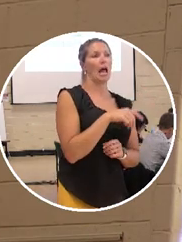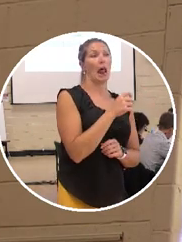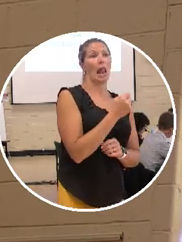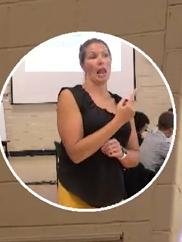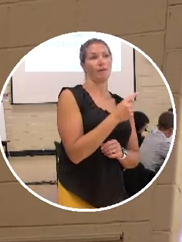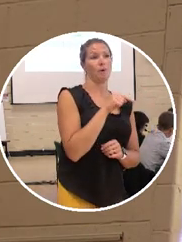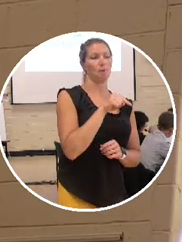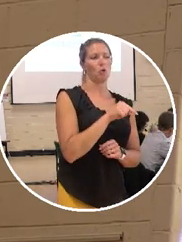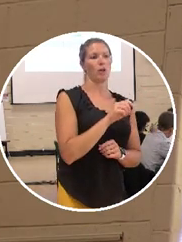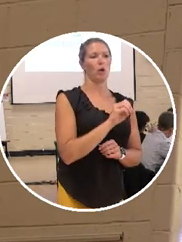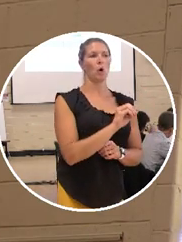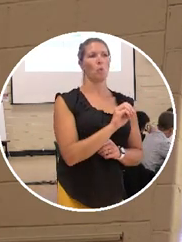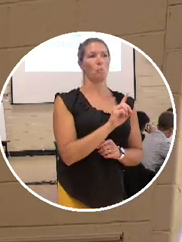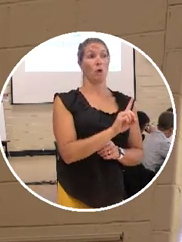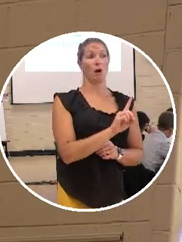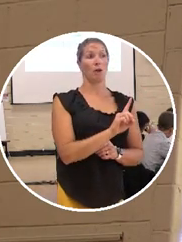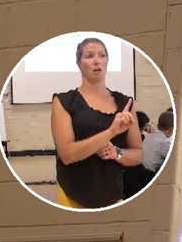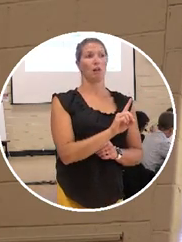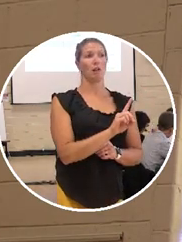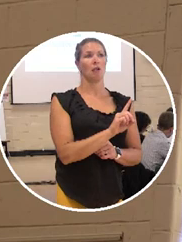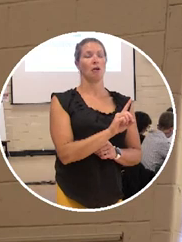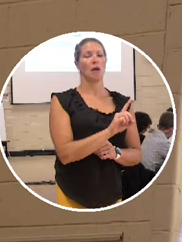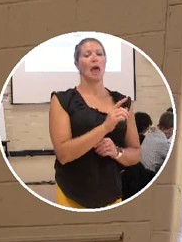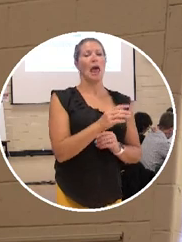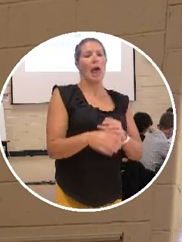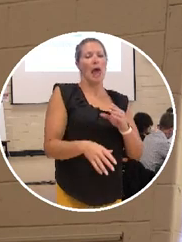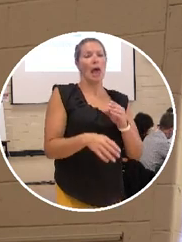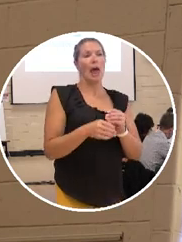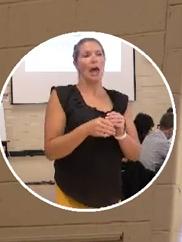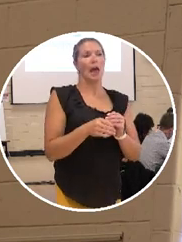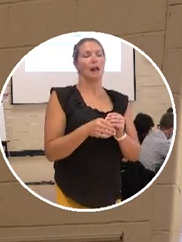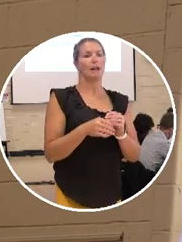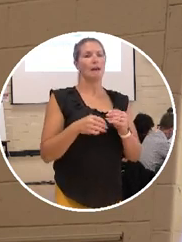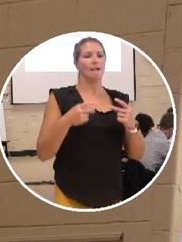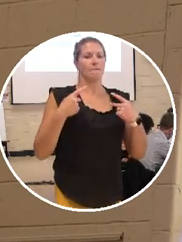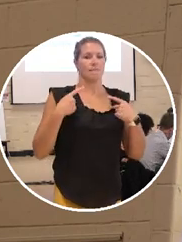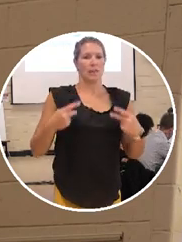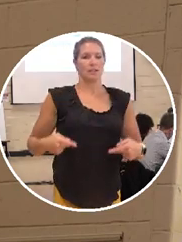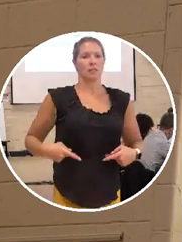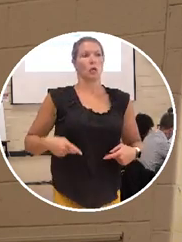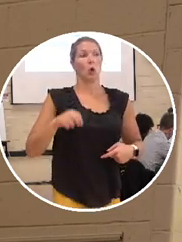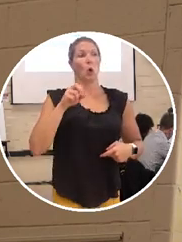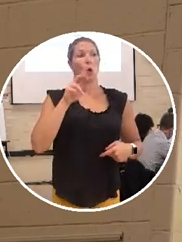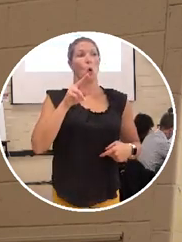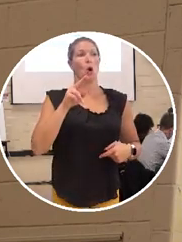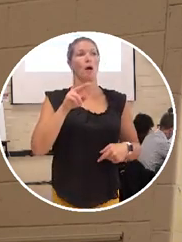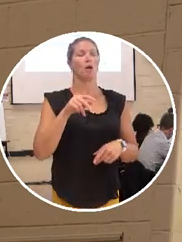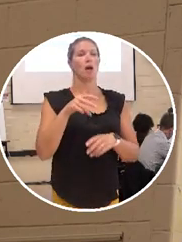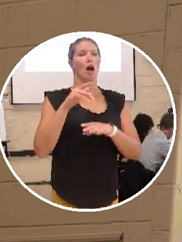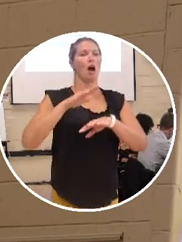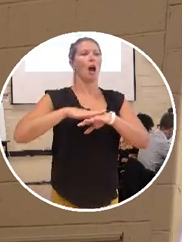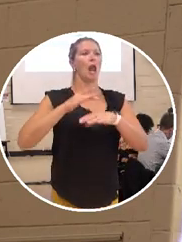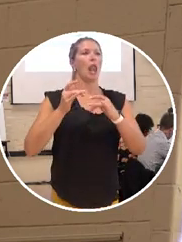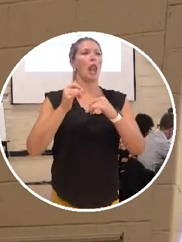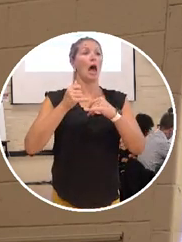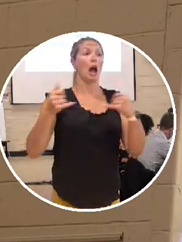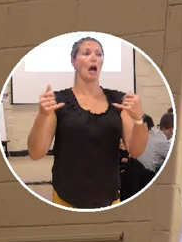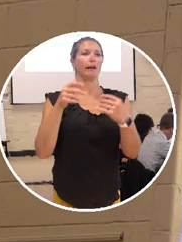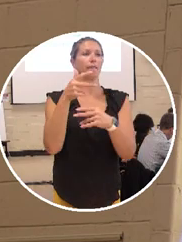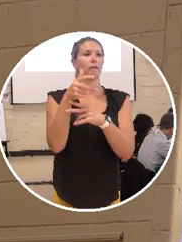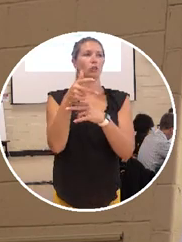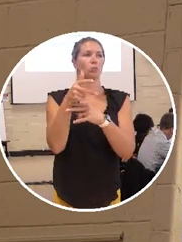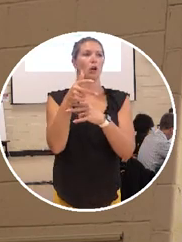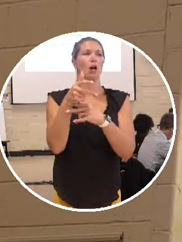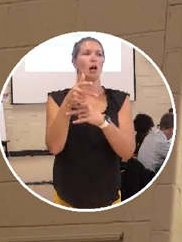11.01, at a physical or virtual location, so that it reads, a meeting of the